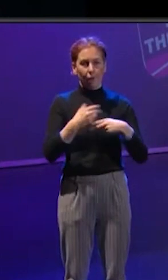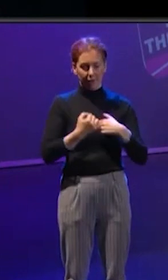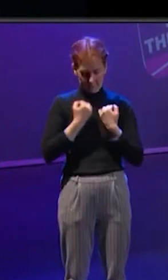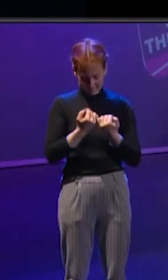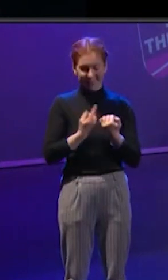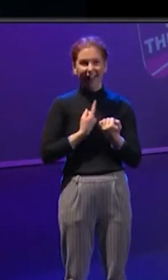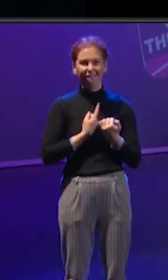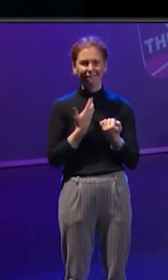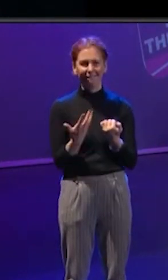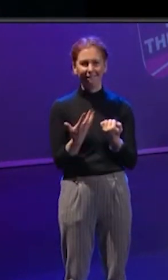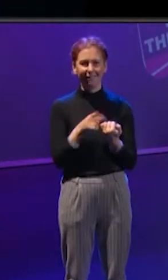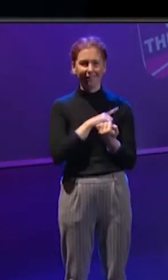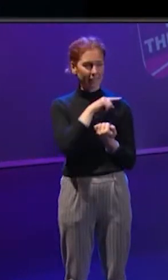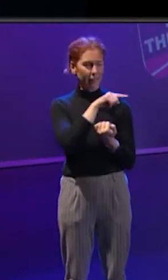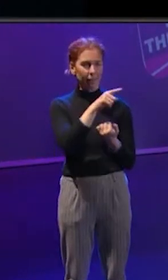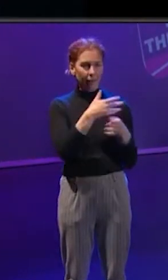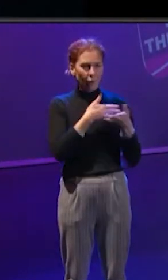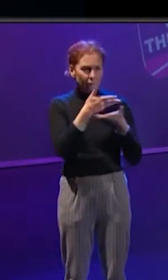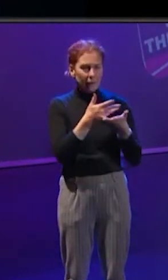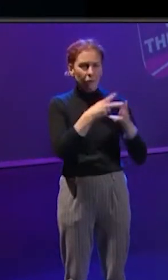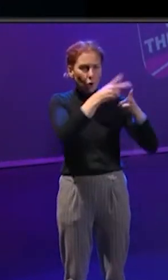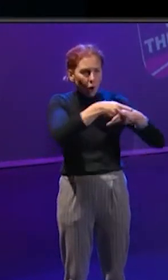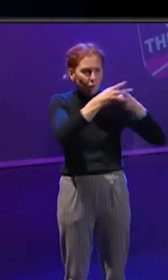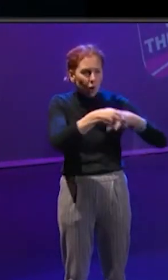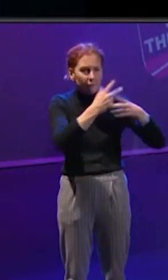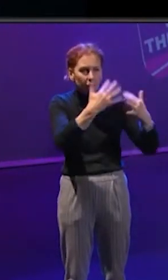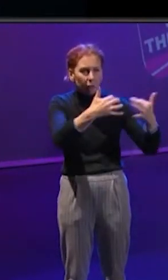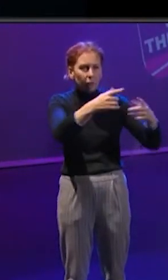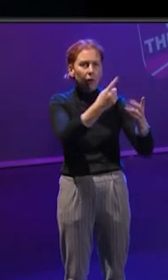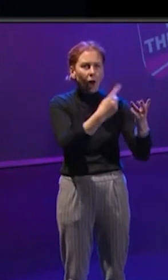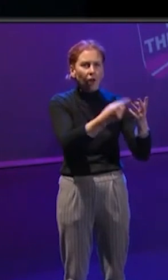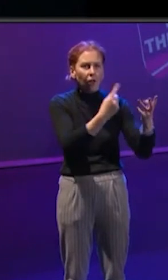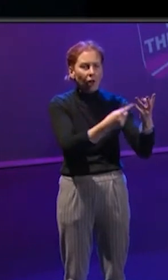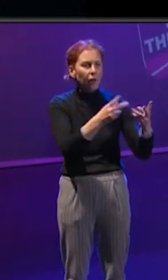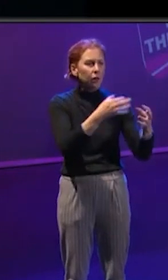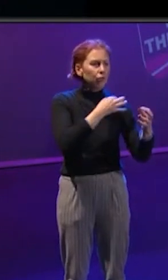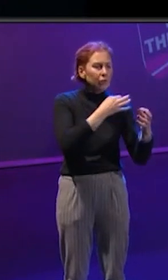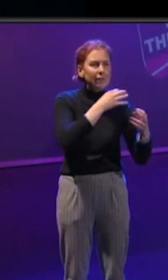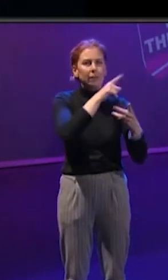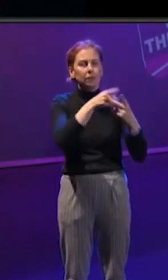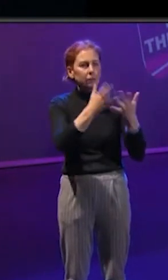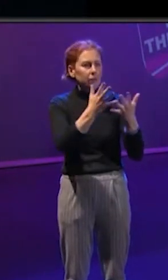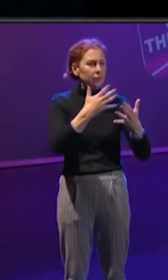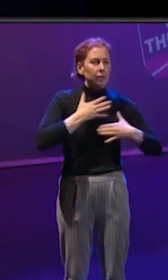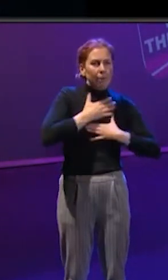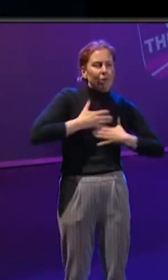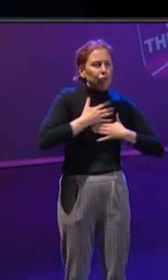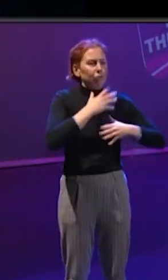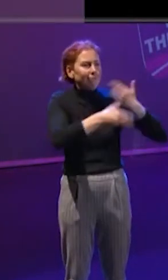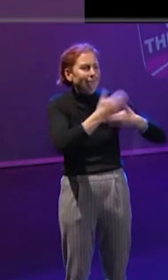whole conversation was just about we have to look after other people and make sure that we are completely passionate about taking a risk on the project. And sometimes we have to